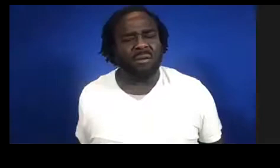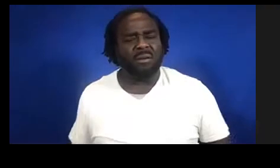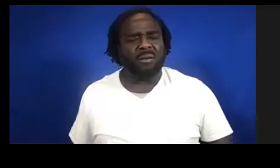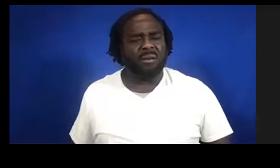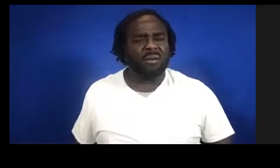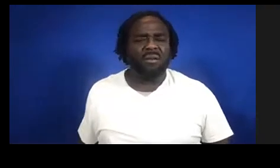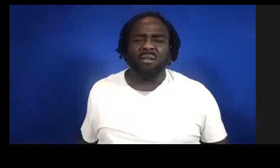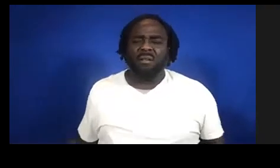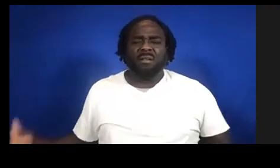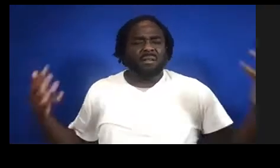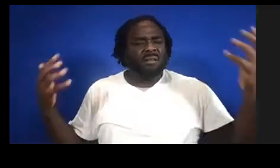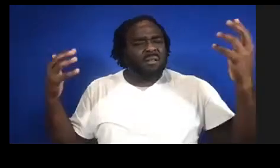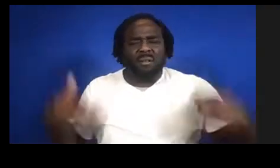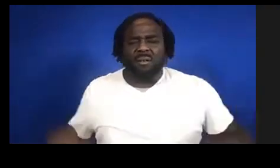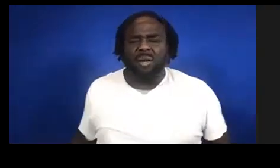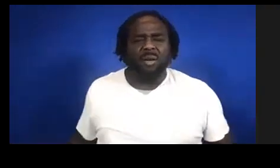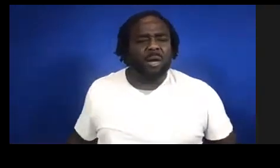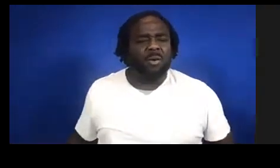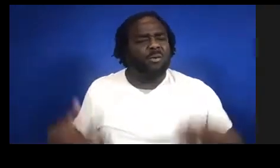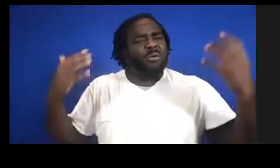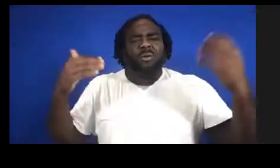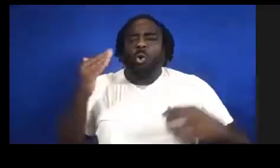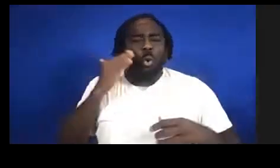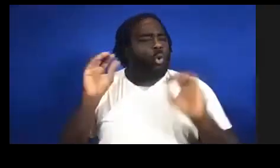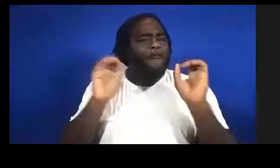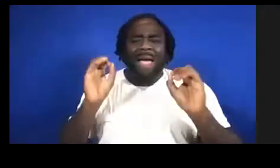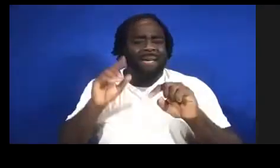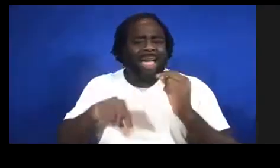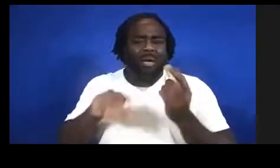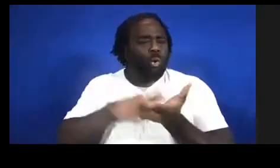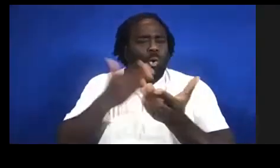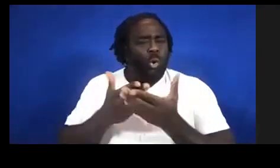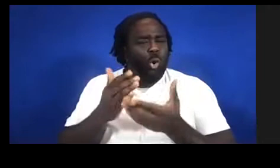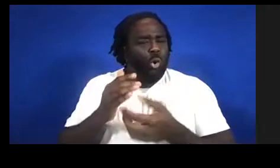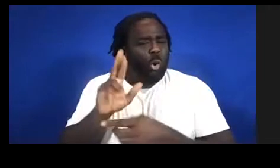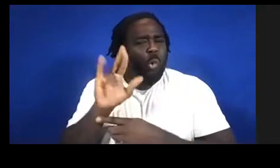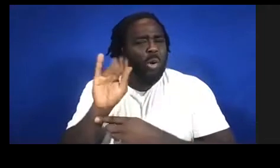deal. It's really not cool that I never received my ribs, y'all.